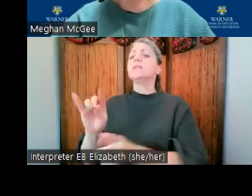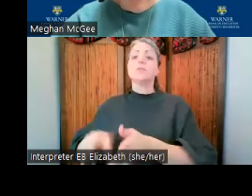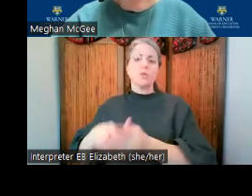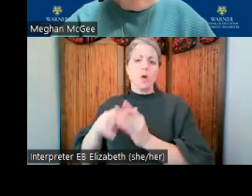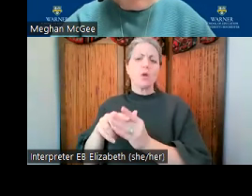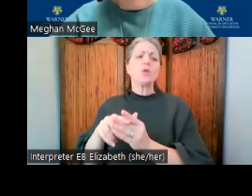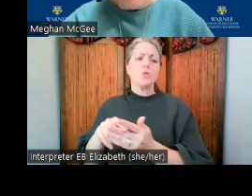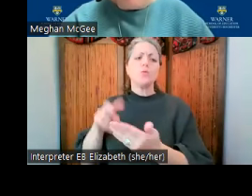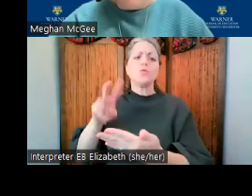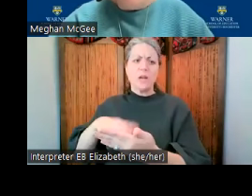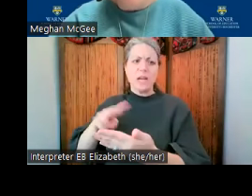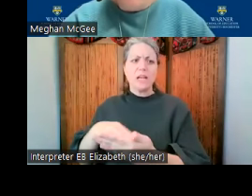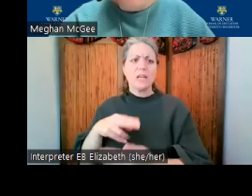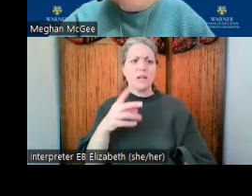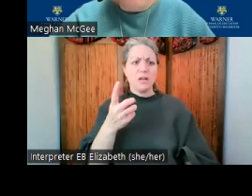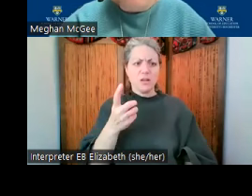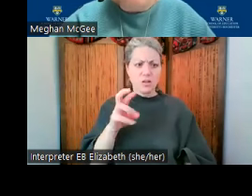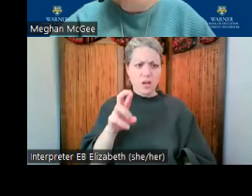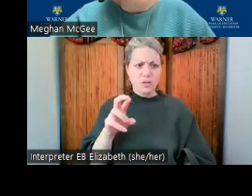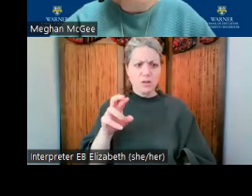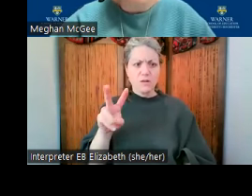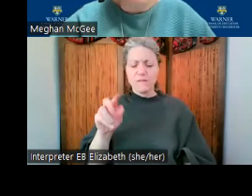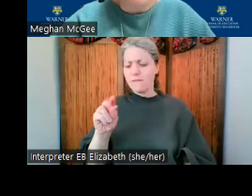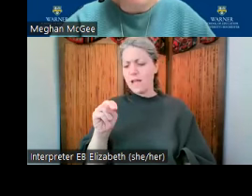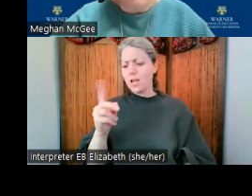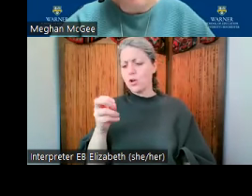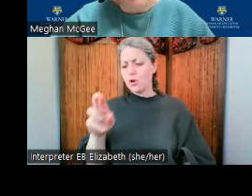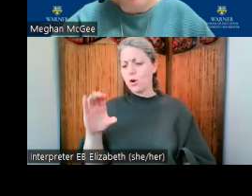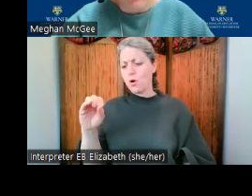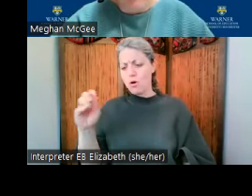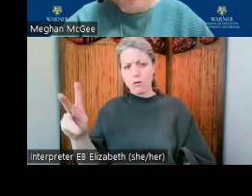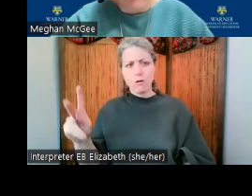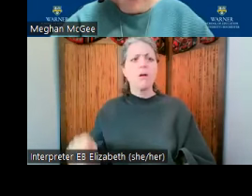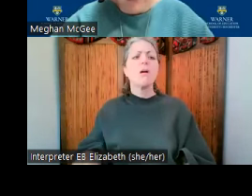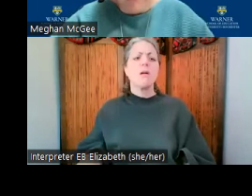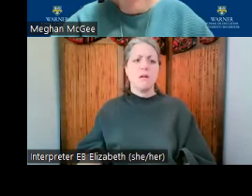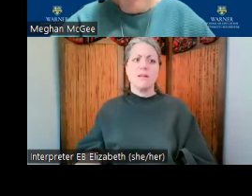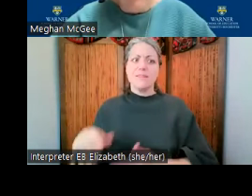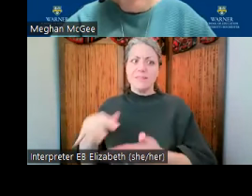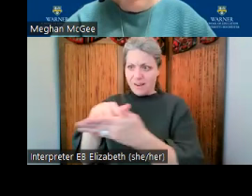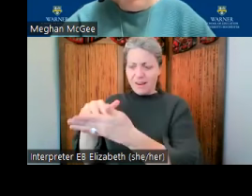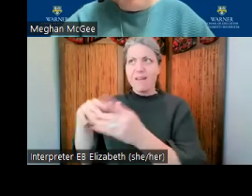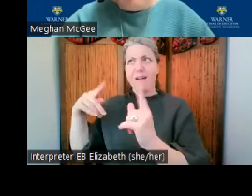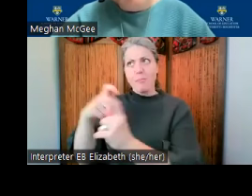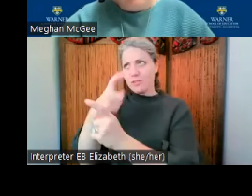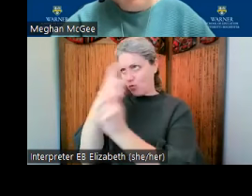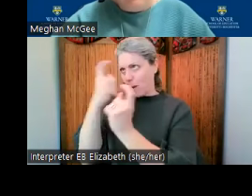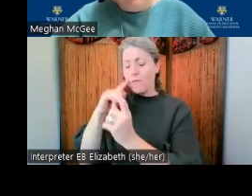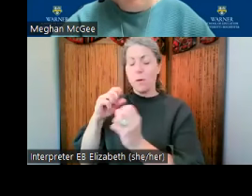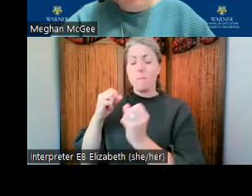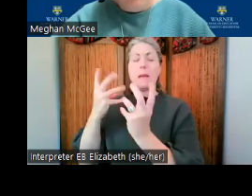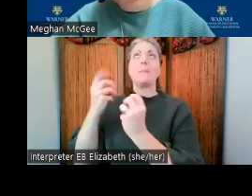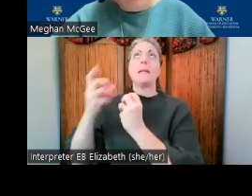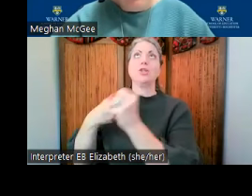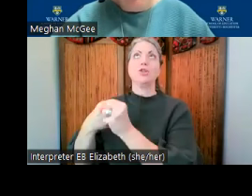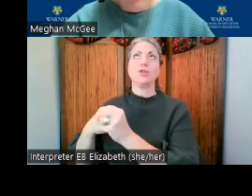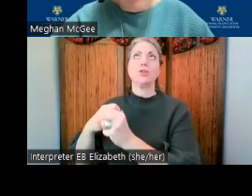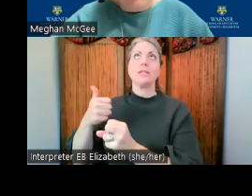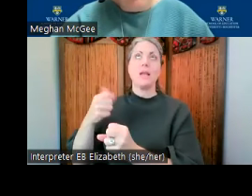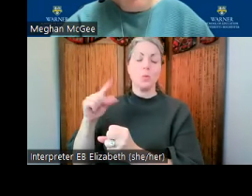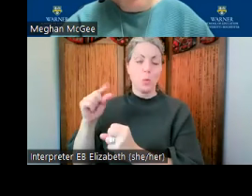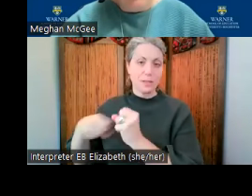of Dr. Bessel van der Kolk, who has been studying complex trauma for decades. And there